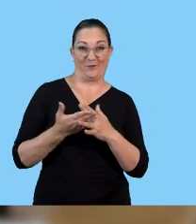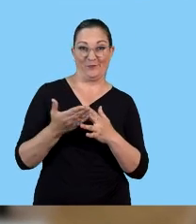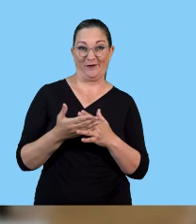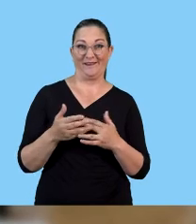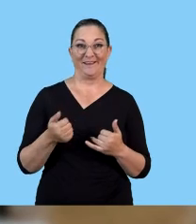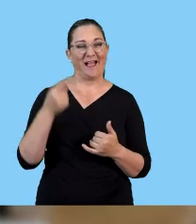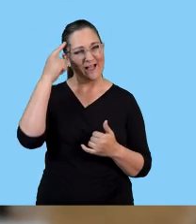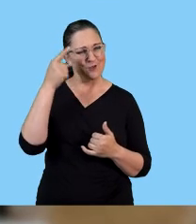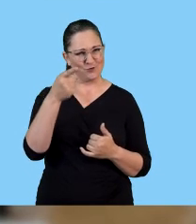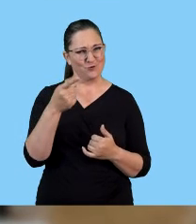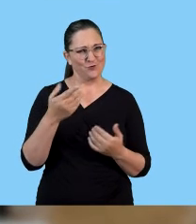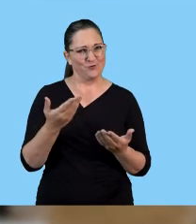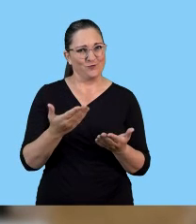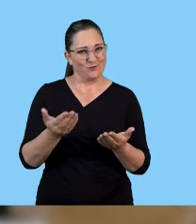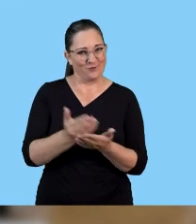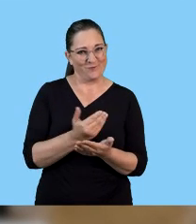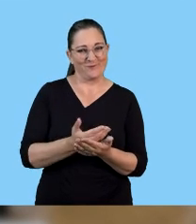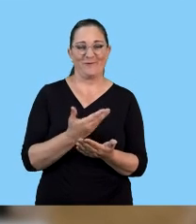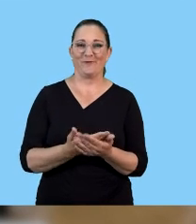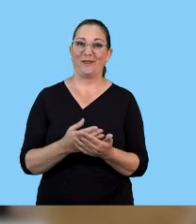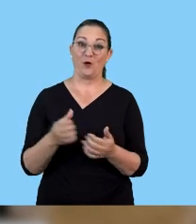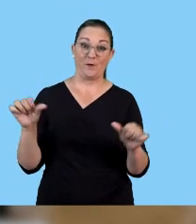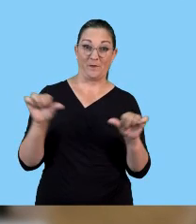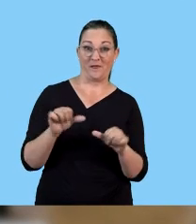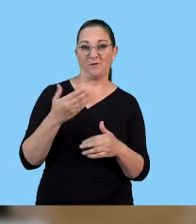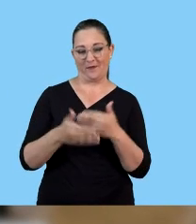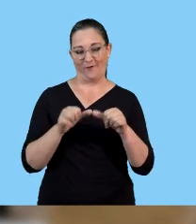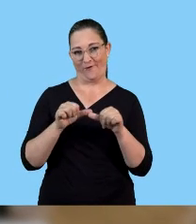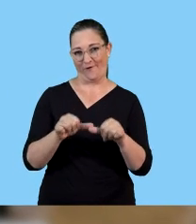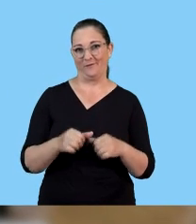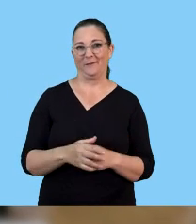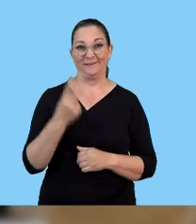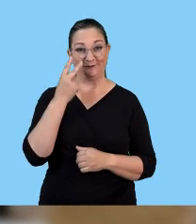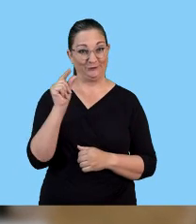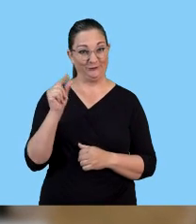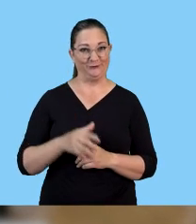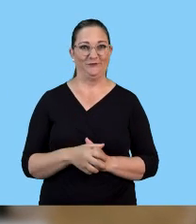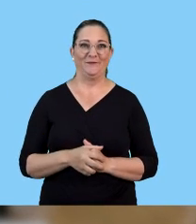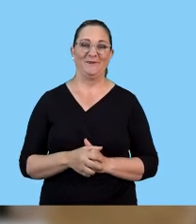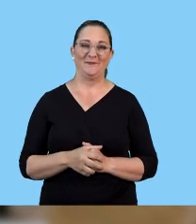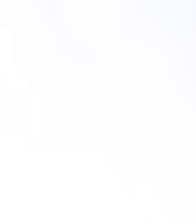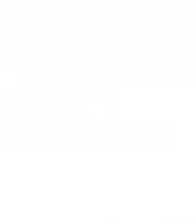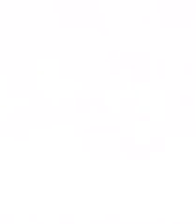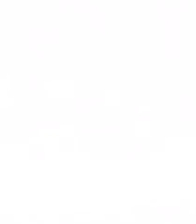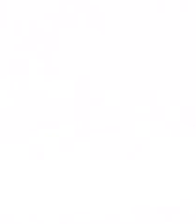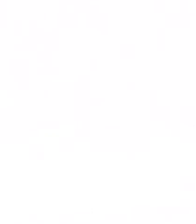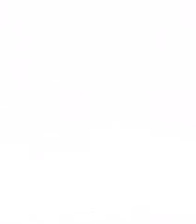everyone. Let's take a short break. I think we all deserve it. And when we get back, I'll wrap things up. See you in a bit.